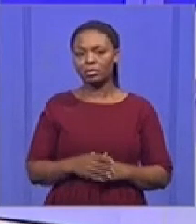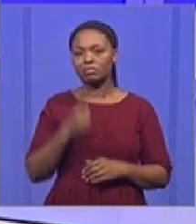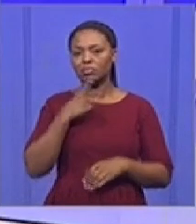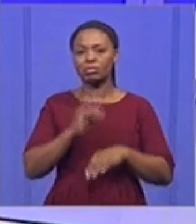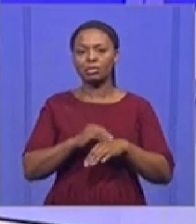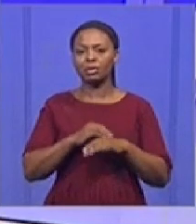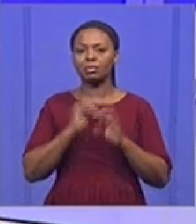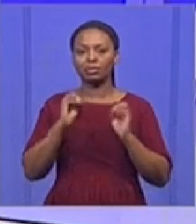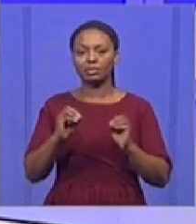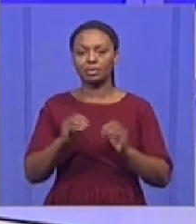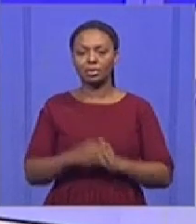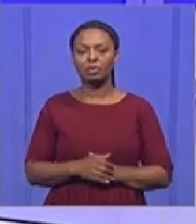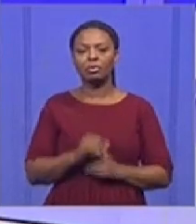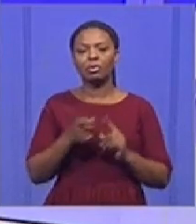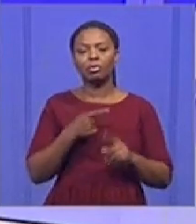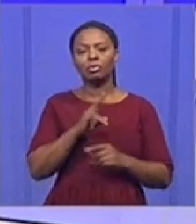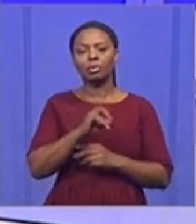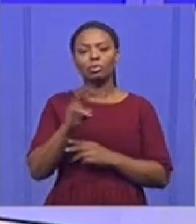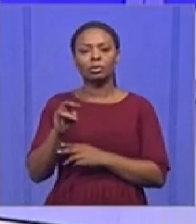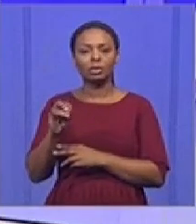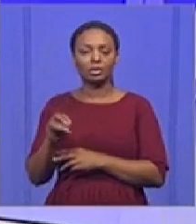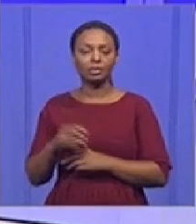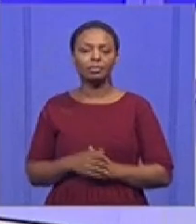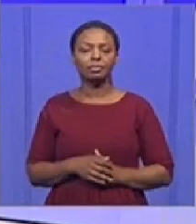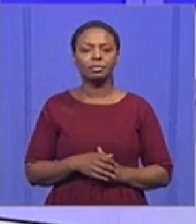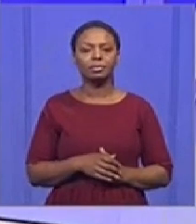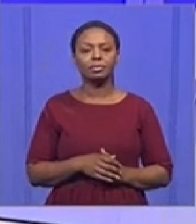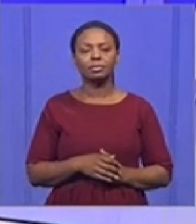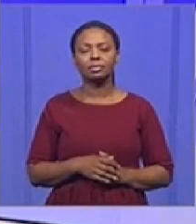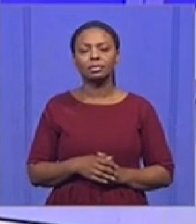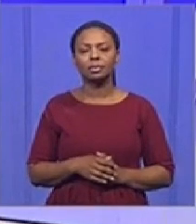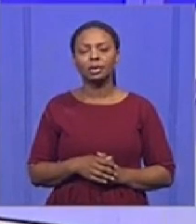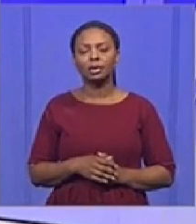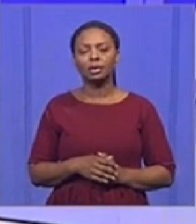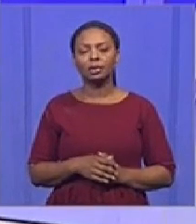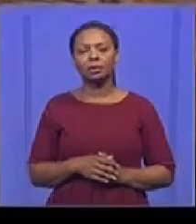ya Phalaphala ka ngwaga wa 2020.